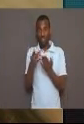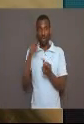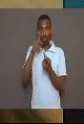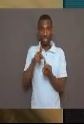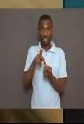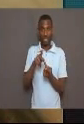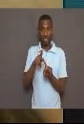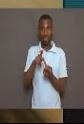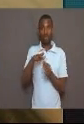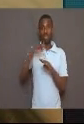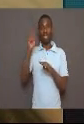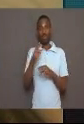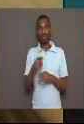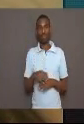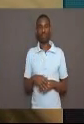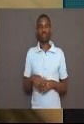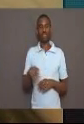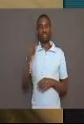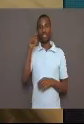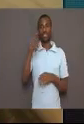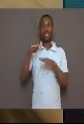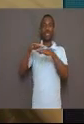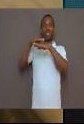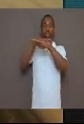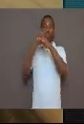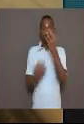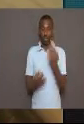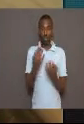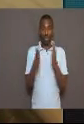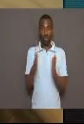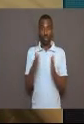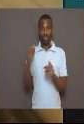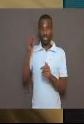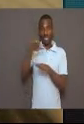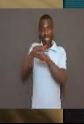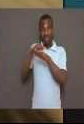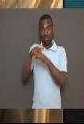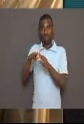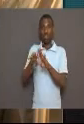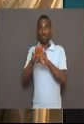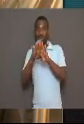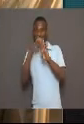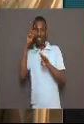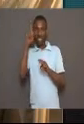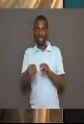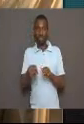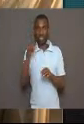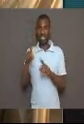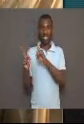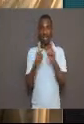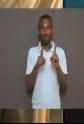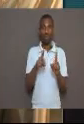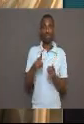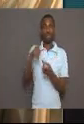relief valve on the top of the cooker must be opened in order to prevent the